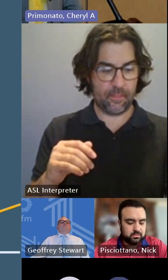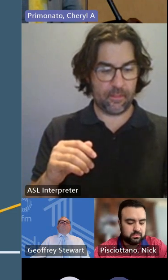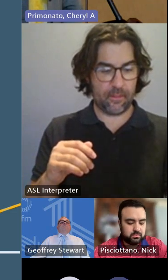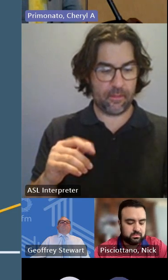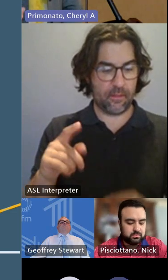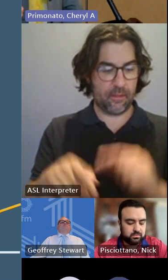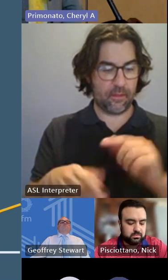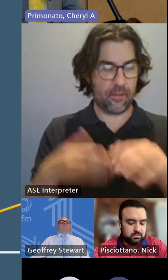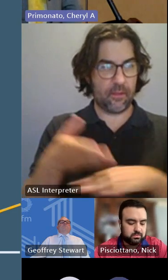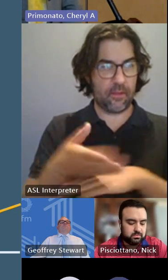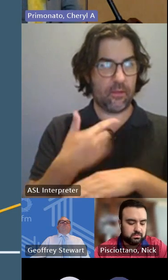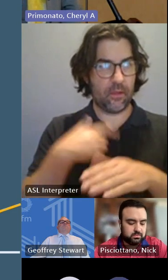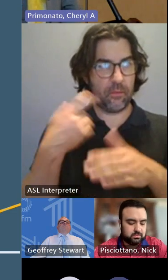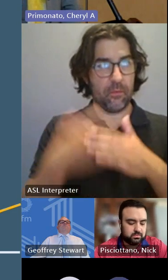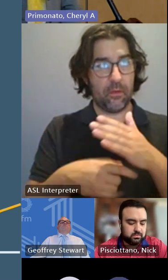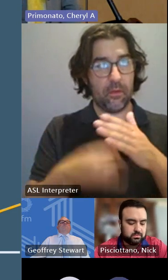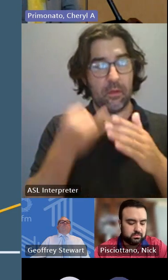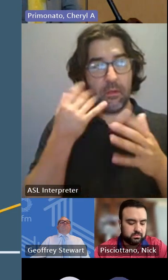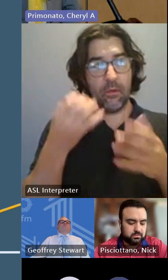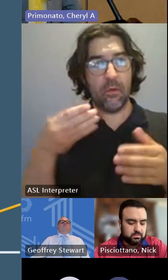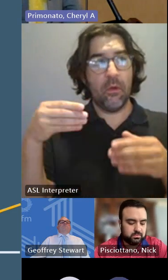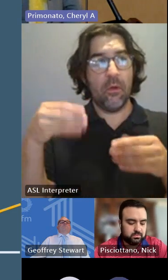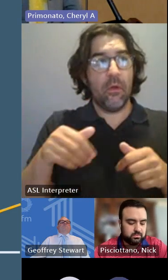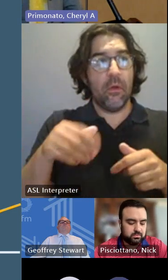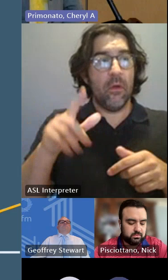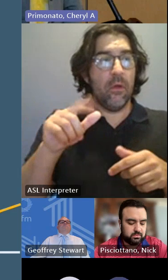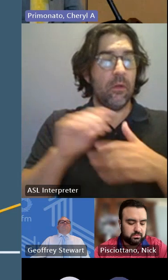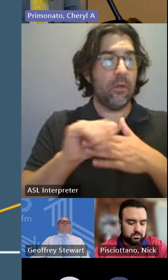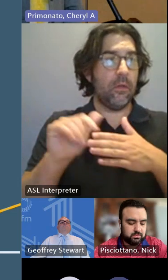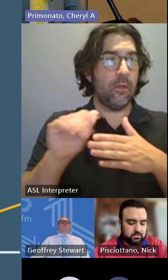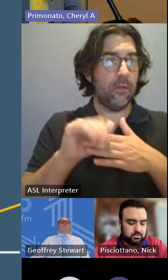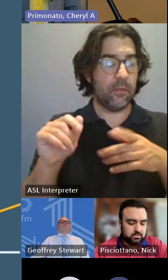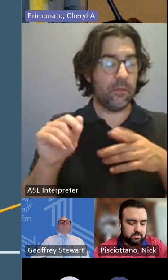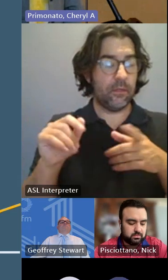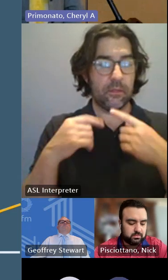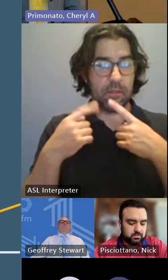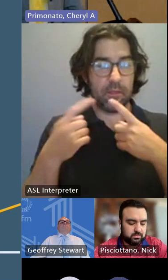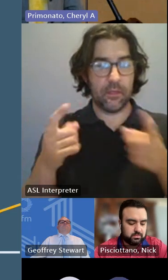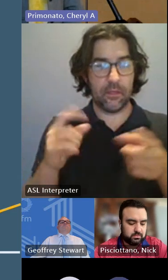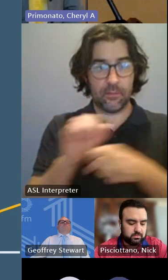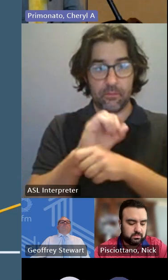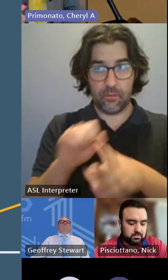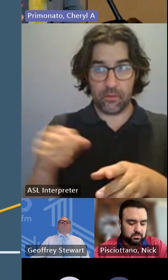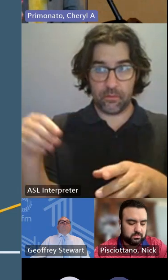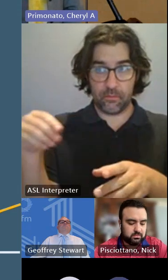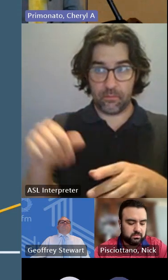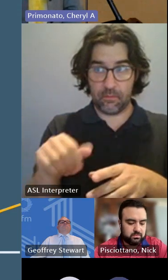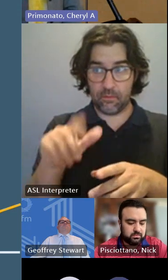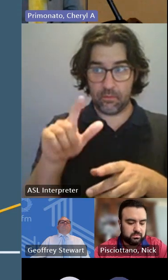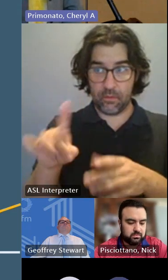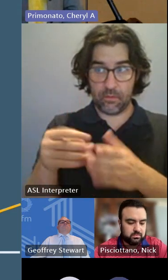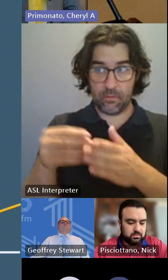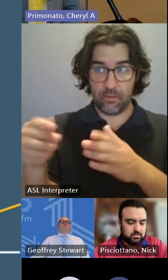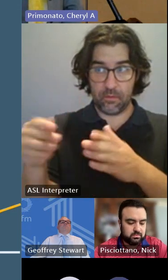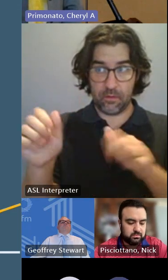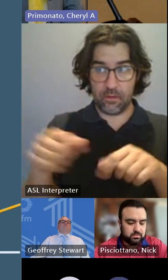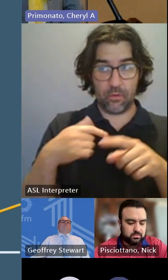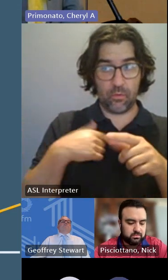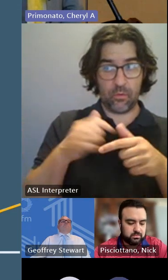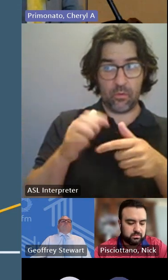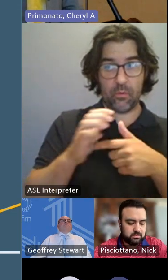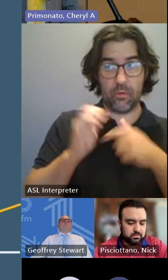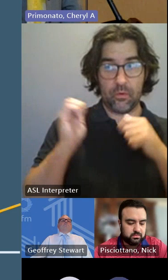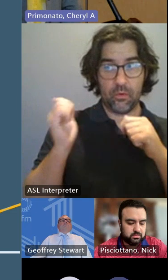price on it. So if they choose to purchase it at $28 and tell their employee you can buy this for $28, okay, but we are requiring everyone